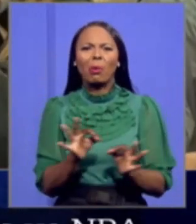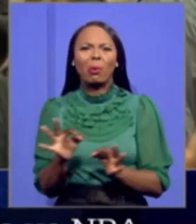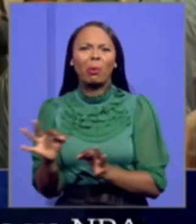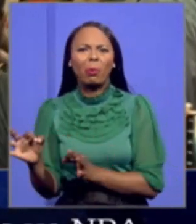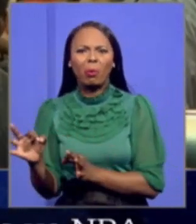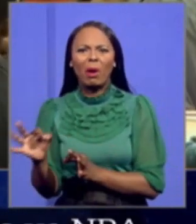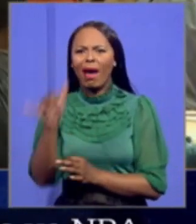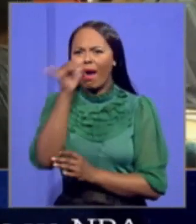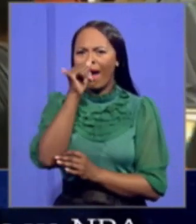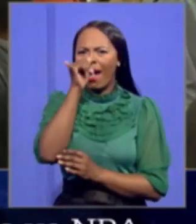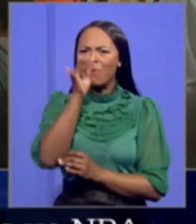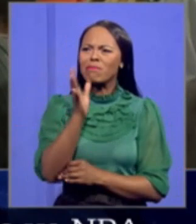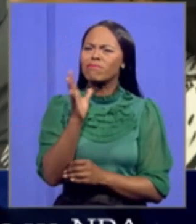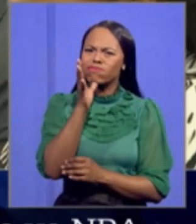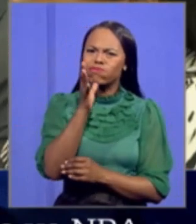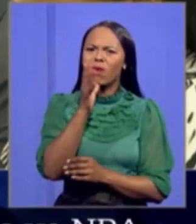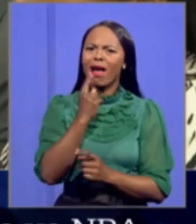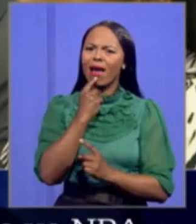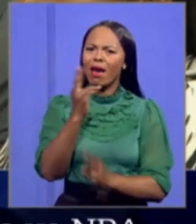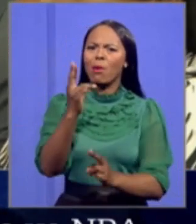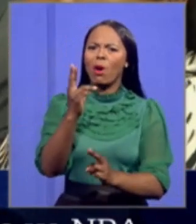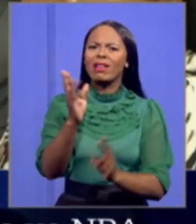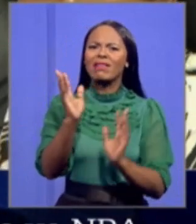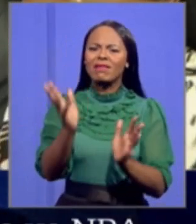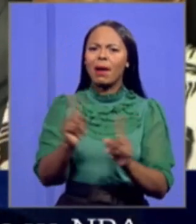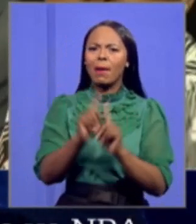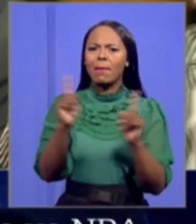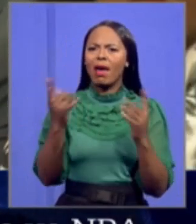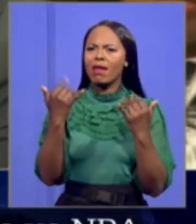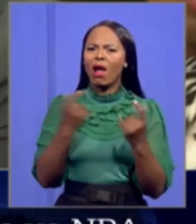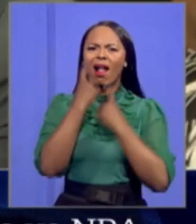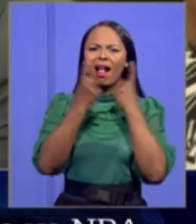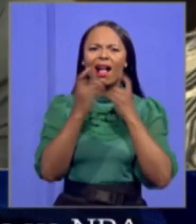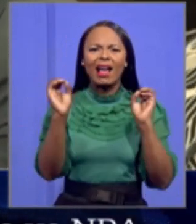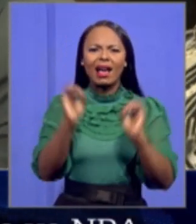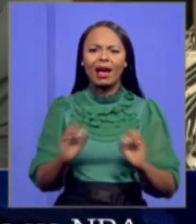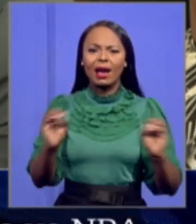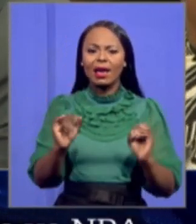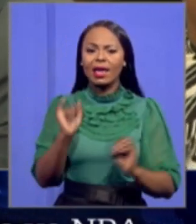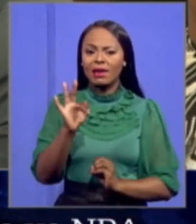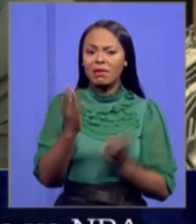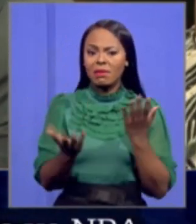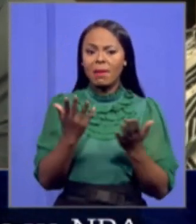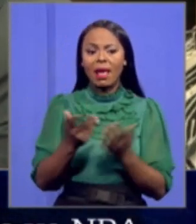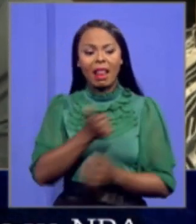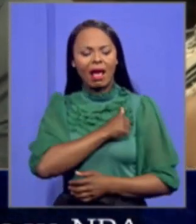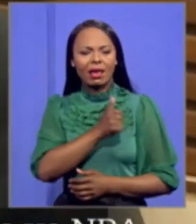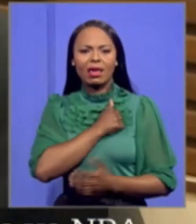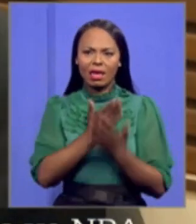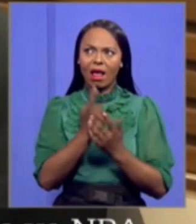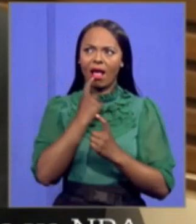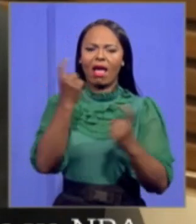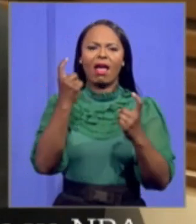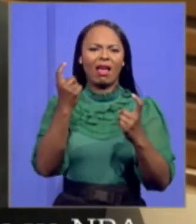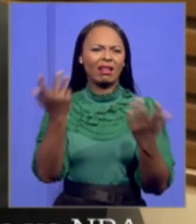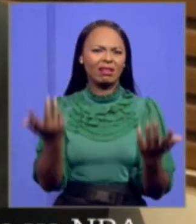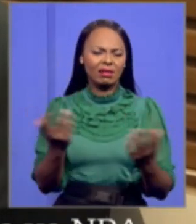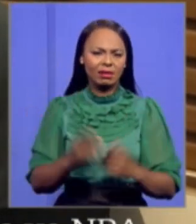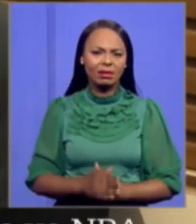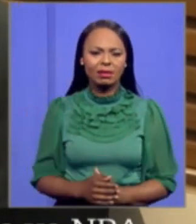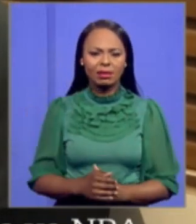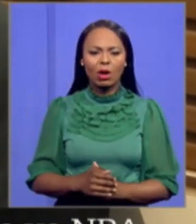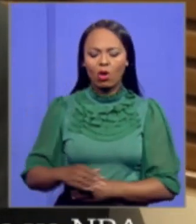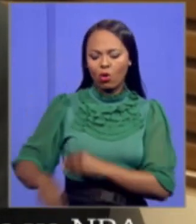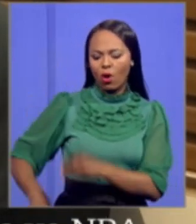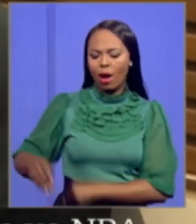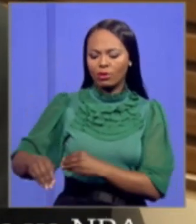with crime. You may or may not be able to lay a complaint. Once, if you are lucky and you can lay a complaint, then... Corruption Watch e re ho